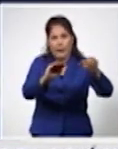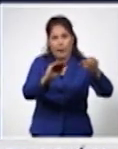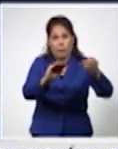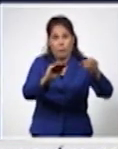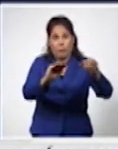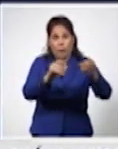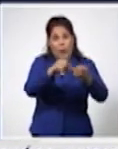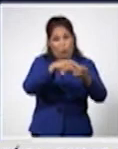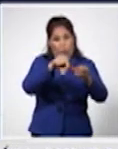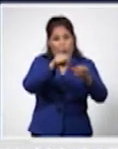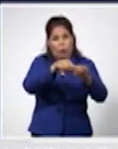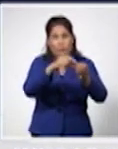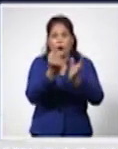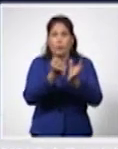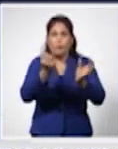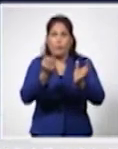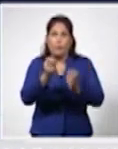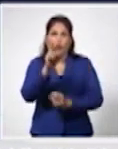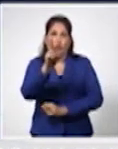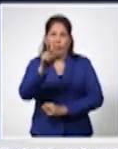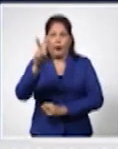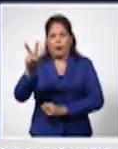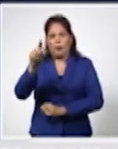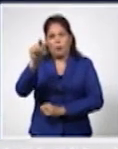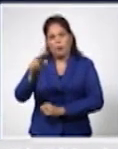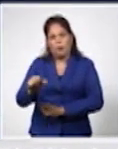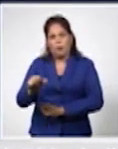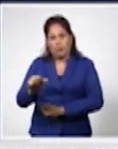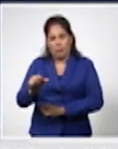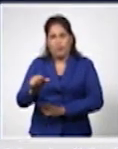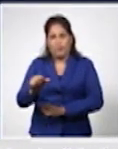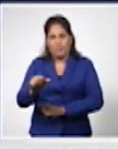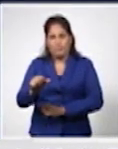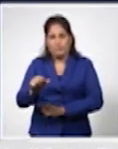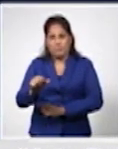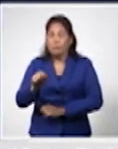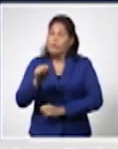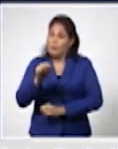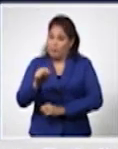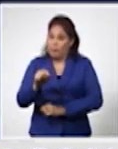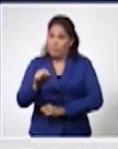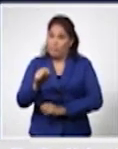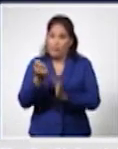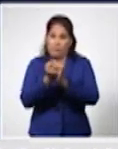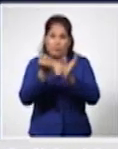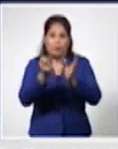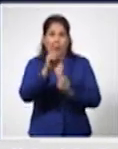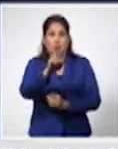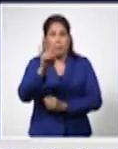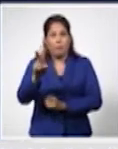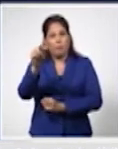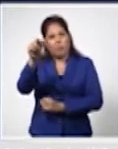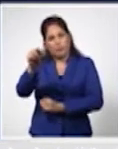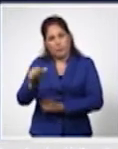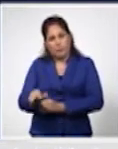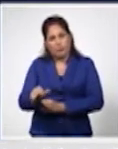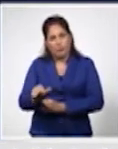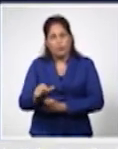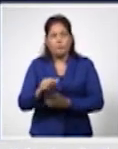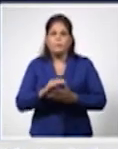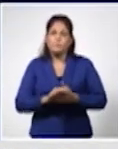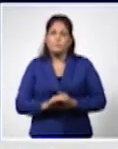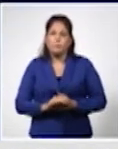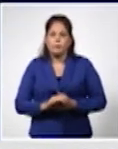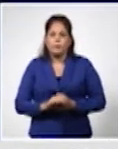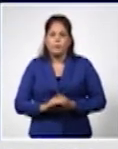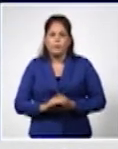57.5% of all positive cases on the island. When we look at this figure over the last 15 days, it rises